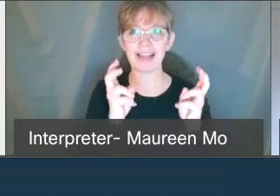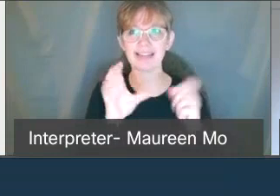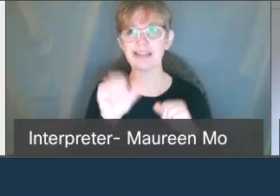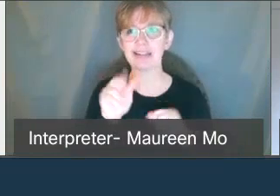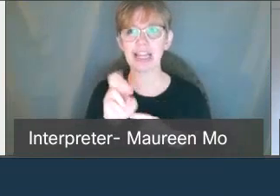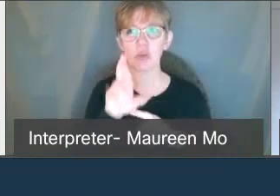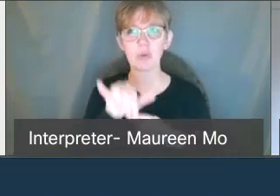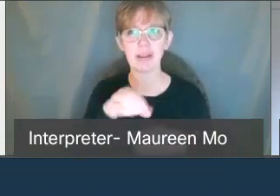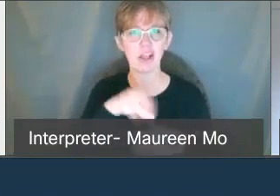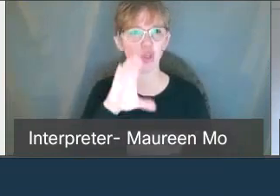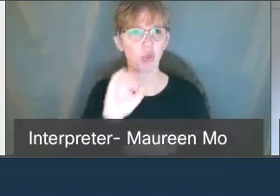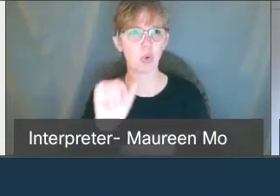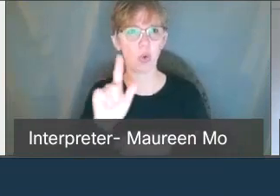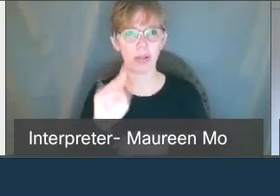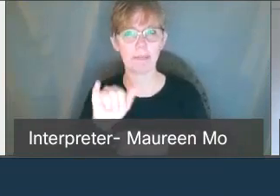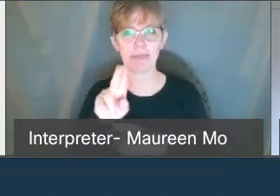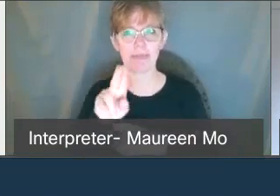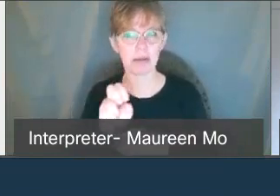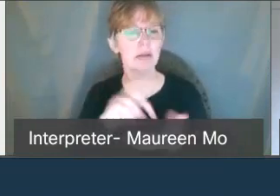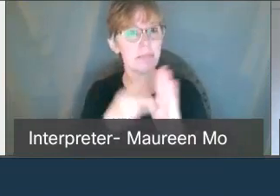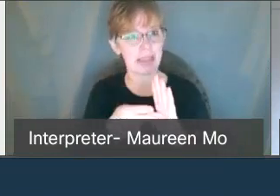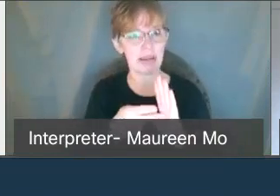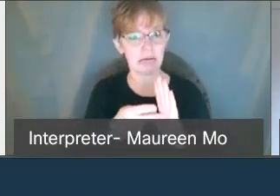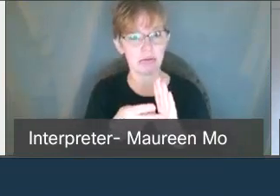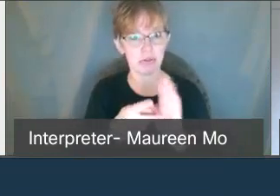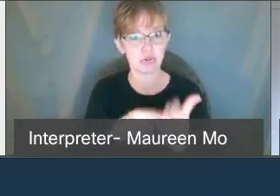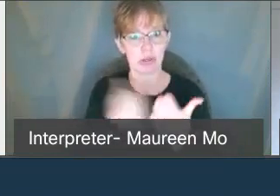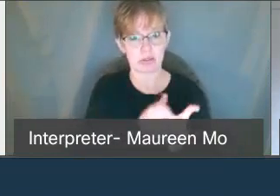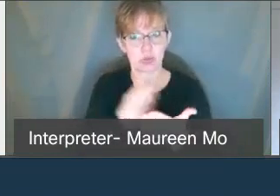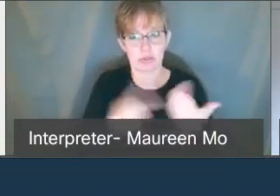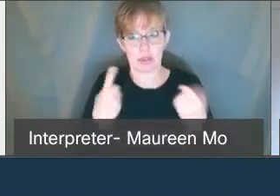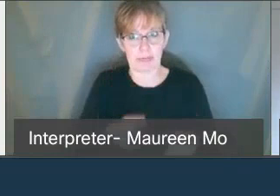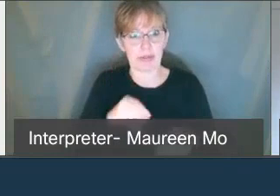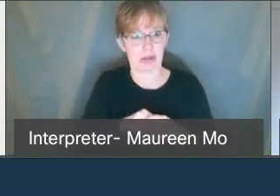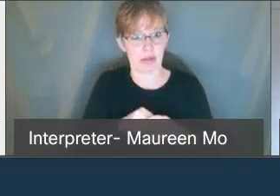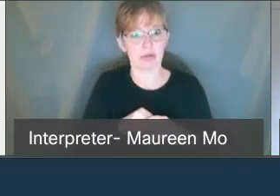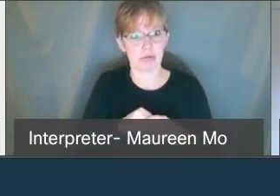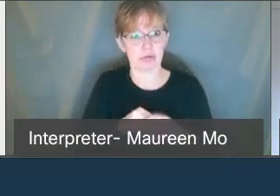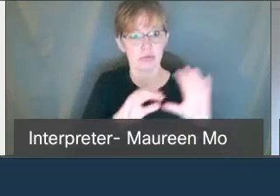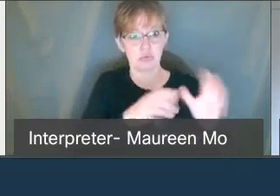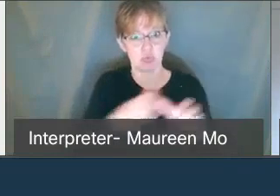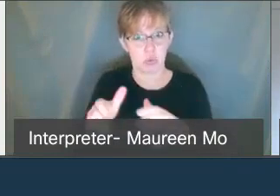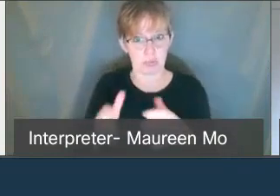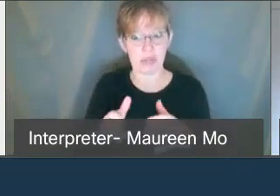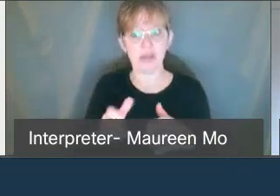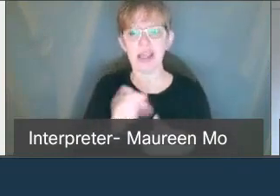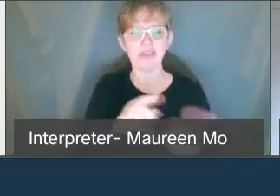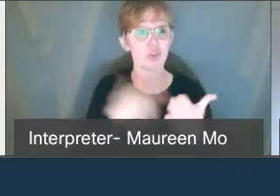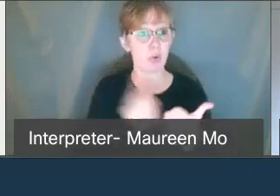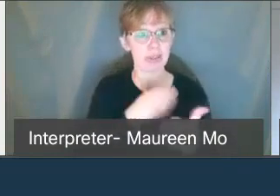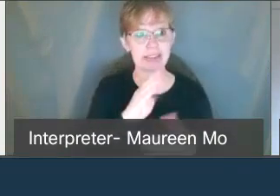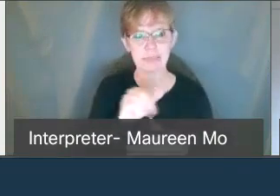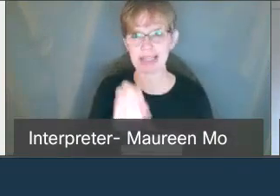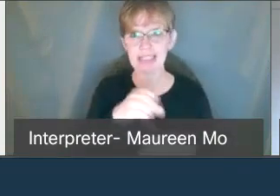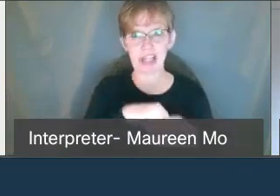So in other words, if you're seeing differences in risk assessment results between groups, it's not necessarily a result of the tool,